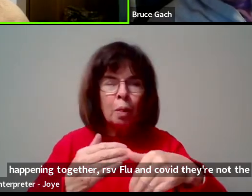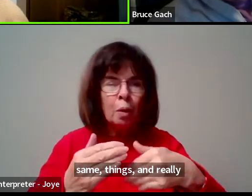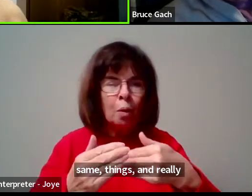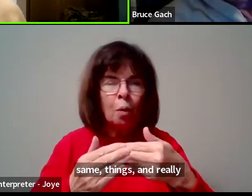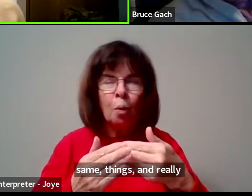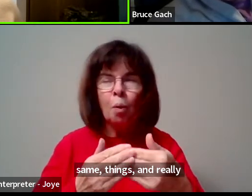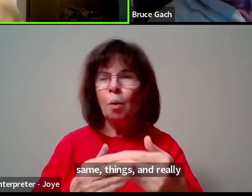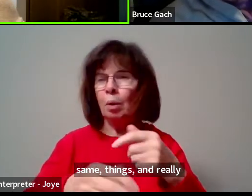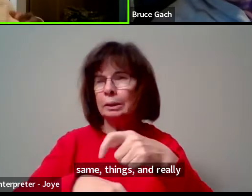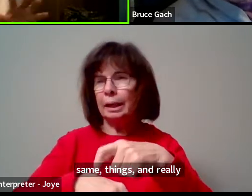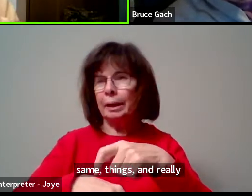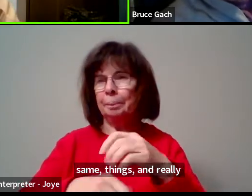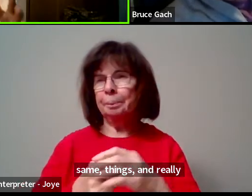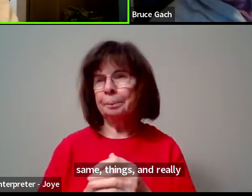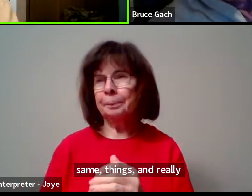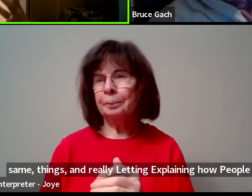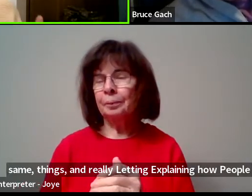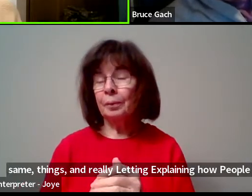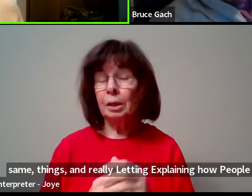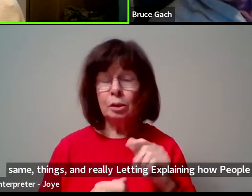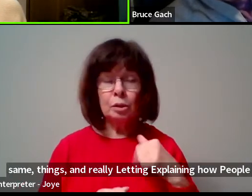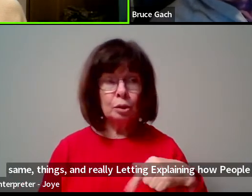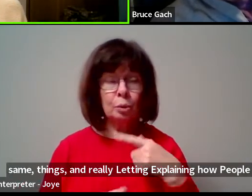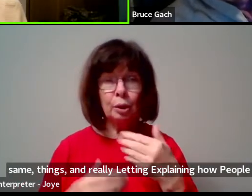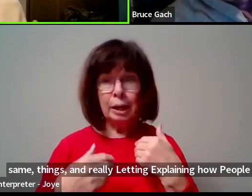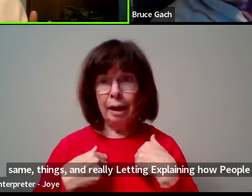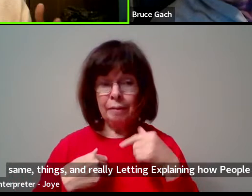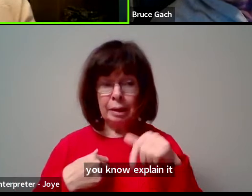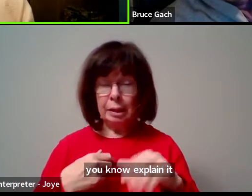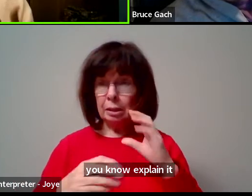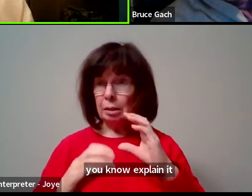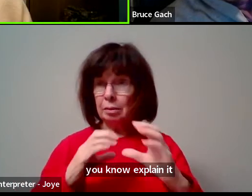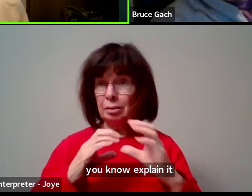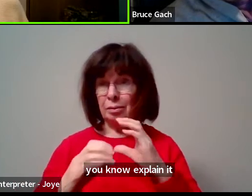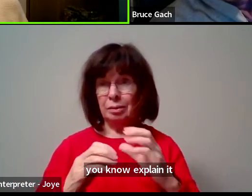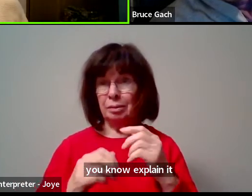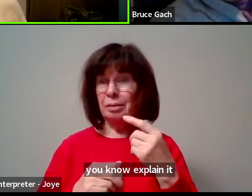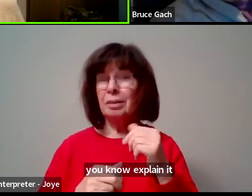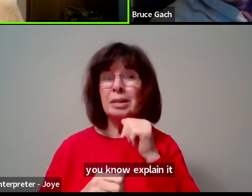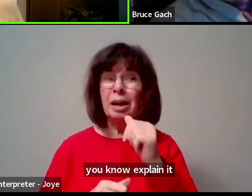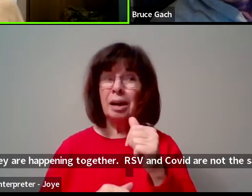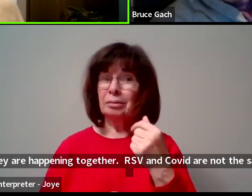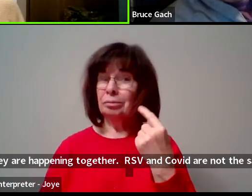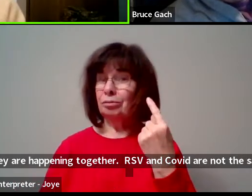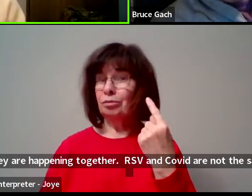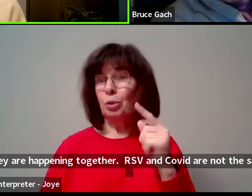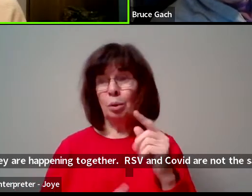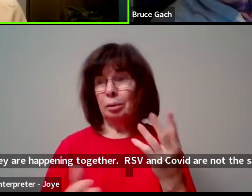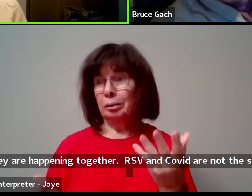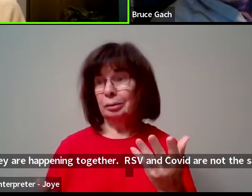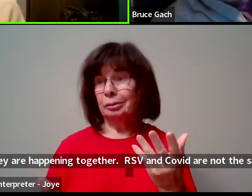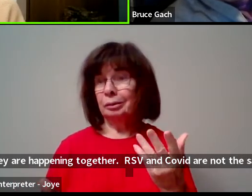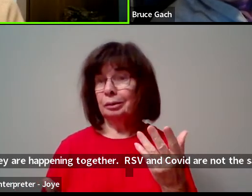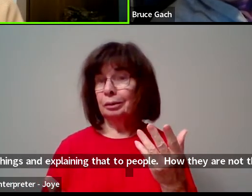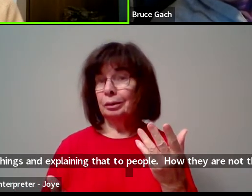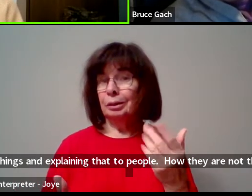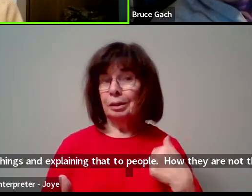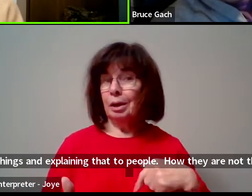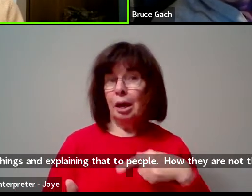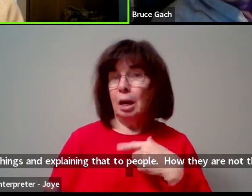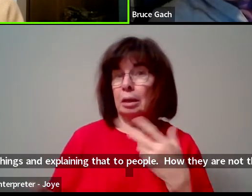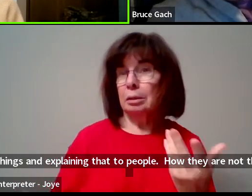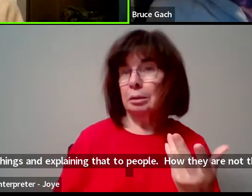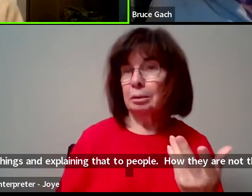And so we are having this conversation, not just for us, the public health